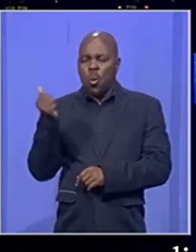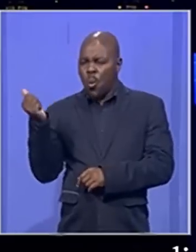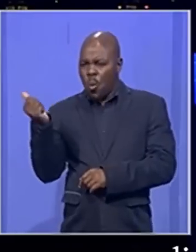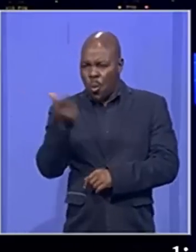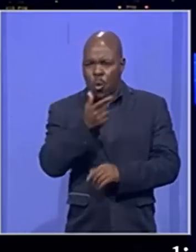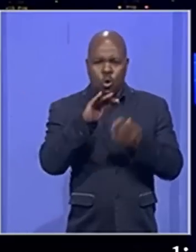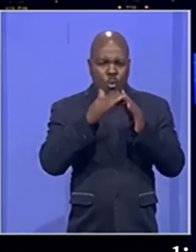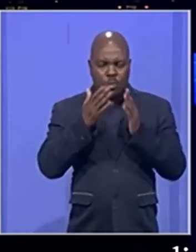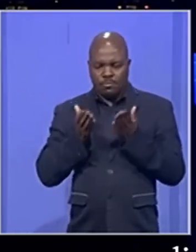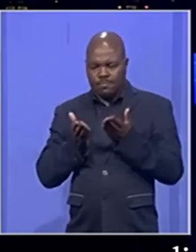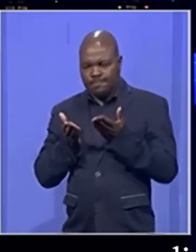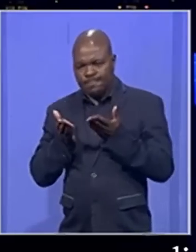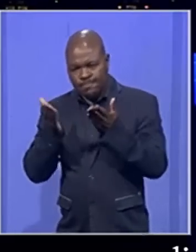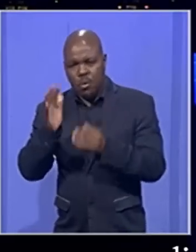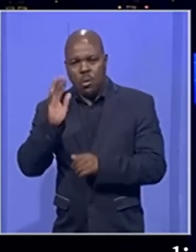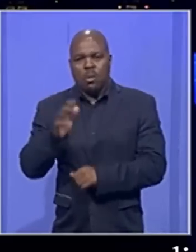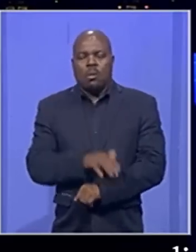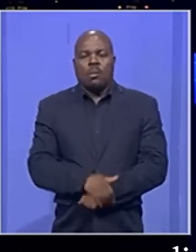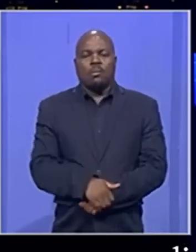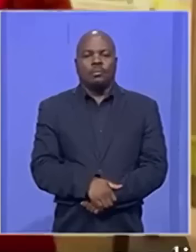bohle ba naha ena.